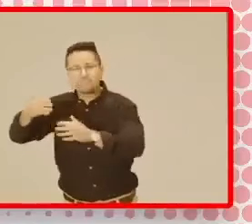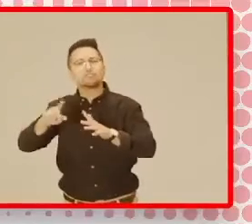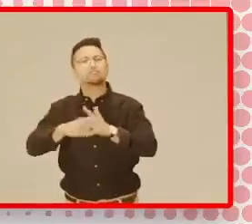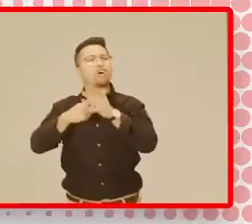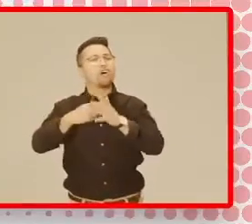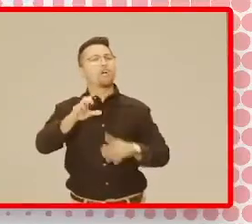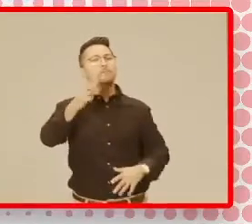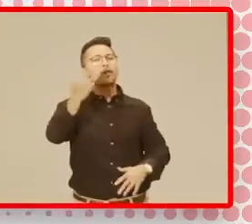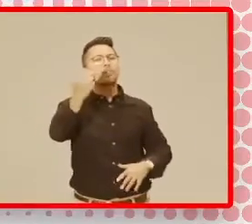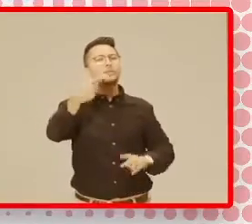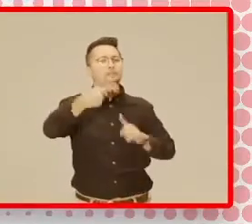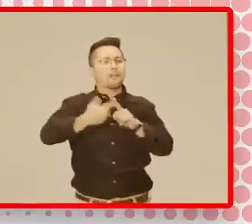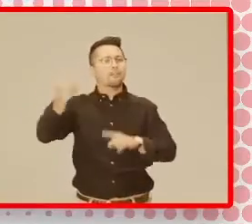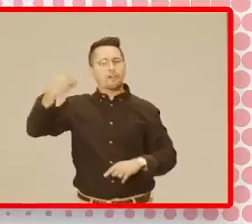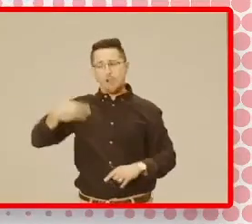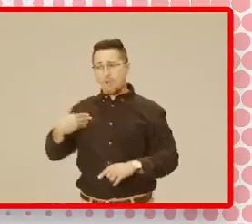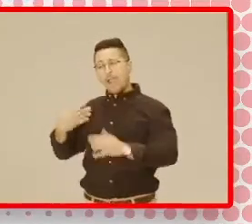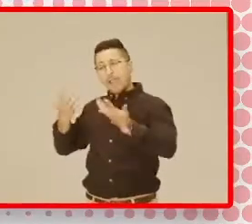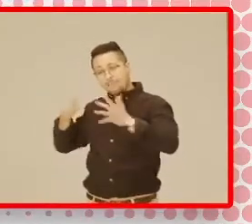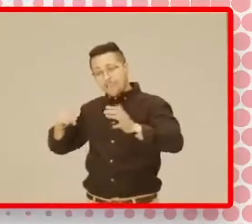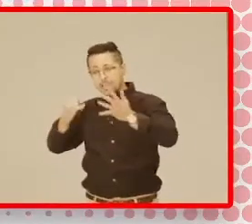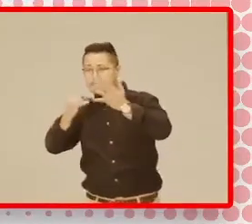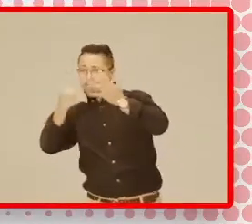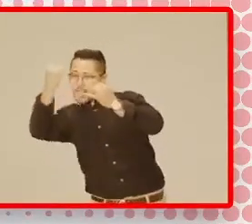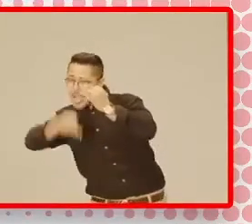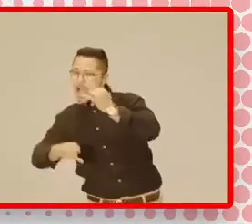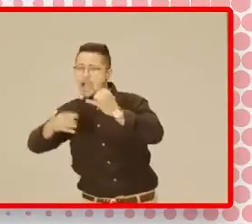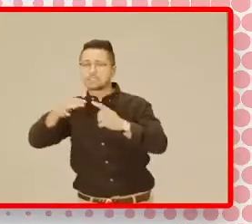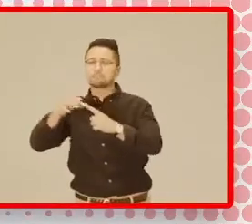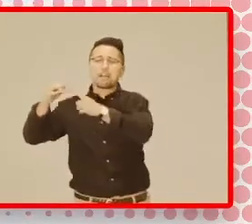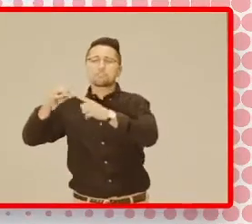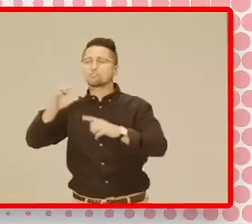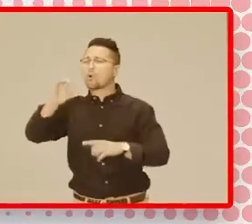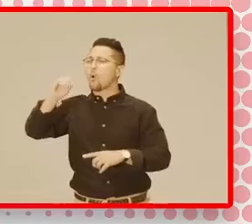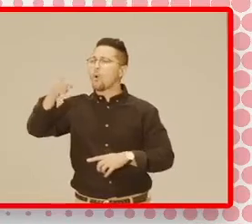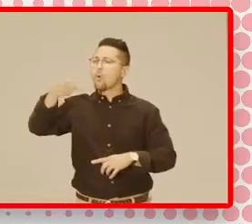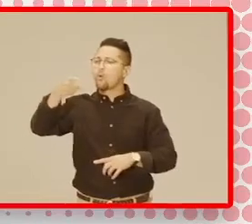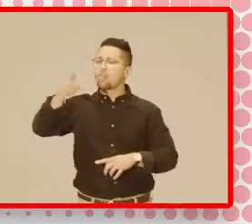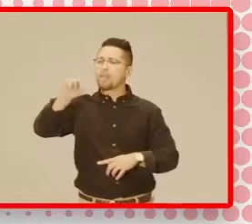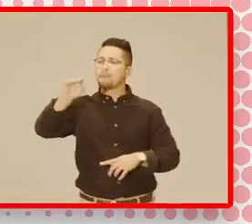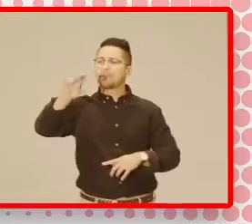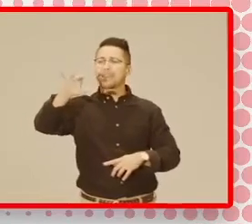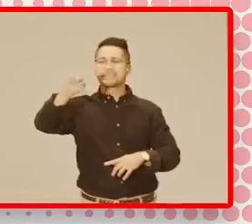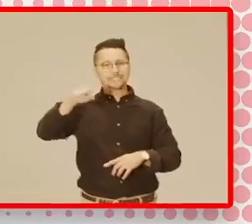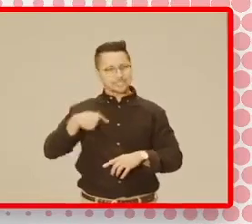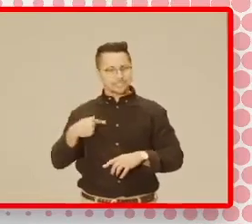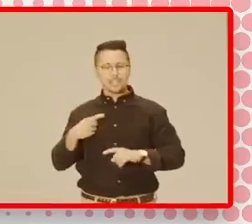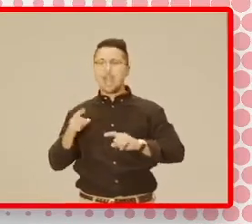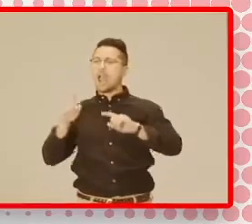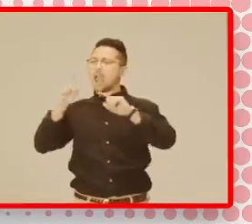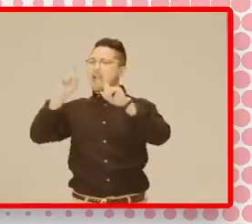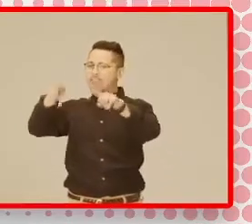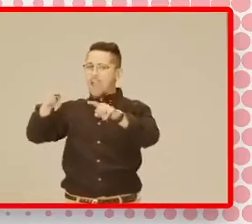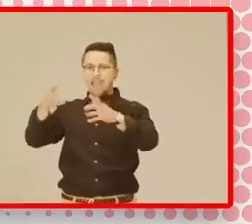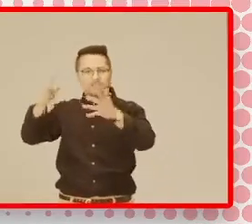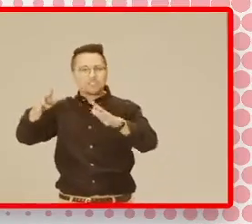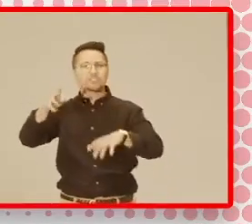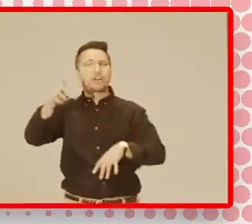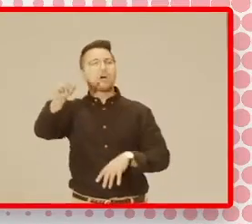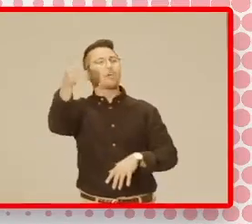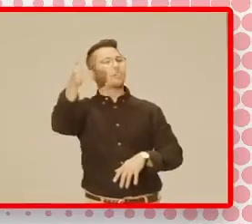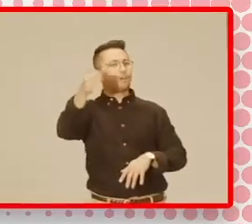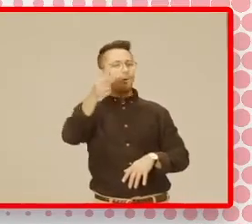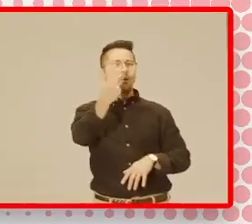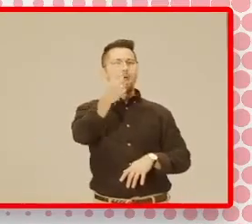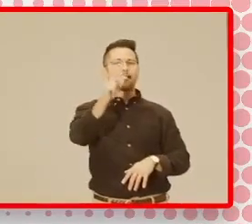finished last in a race at the Special Olympics, went out to Lucky's Lake Swim, and completed that 1-kilometer trial. And he